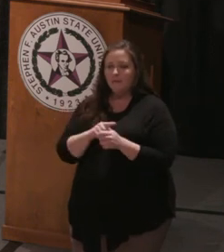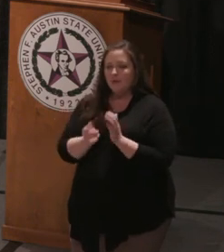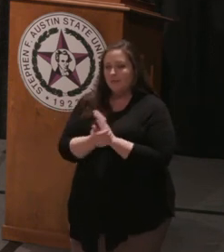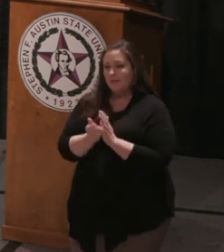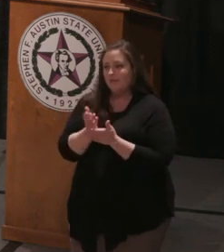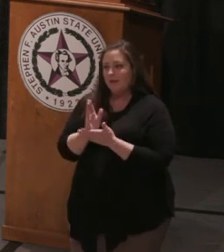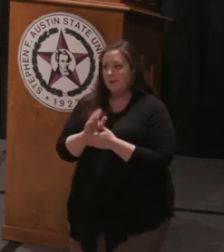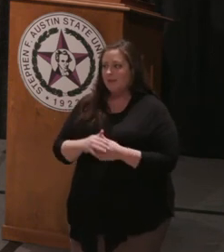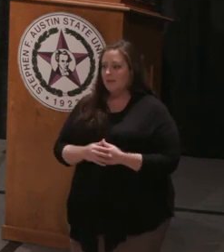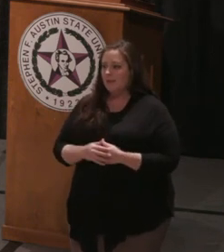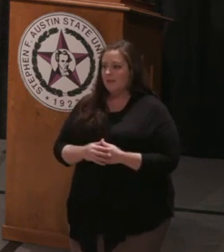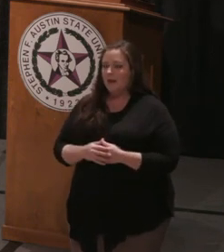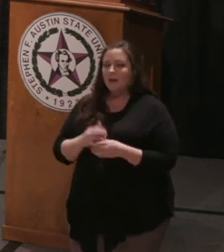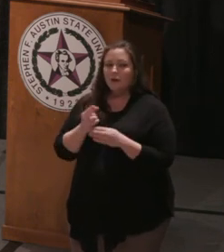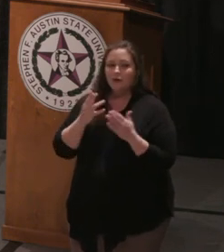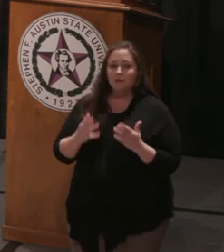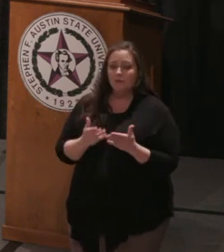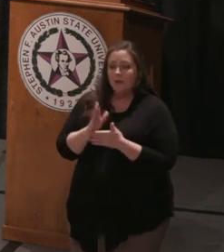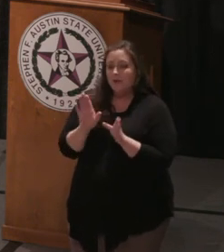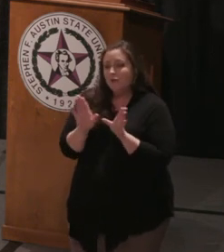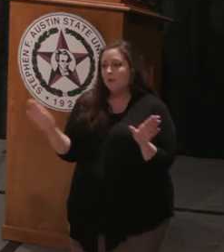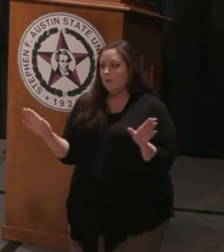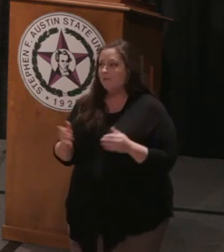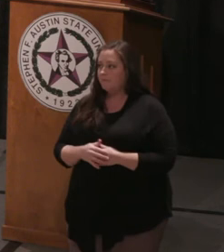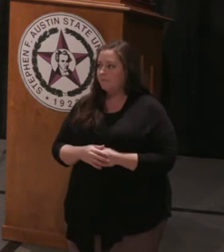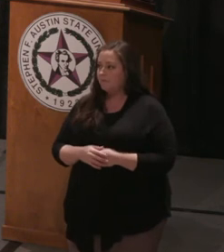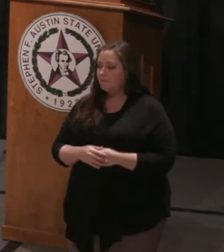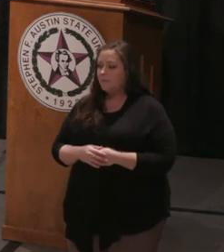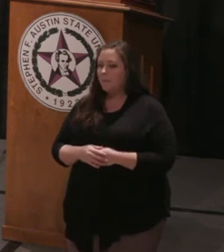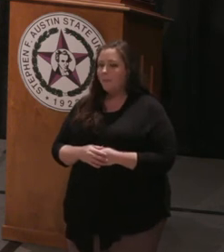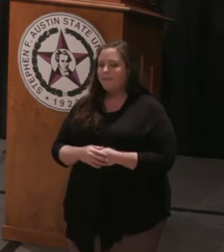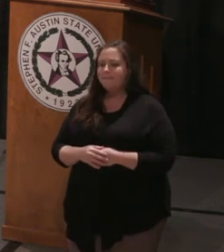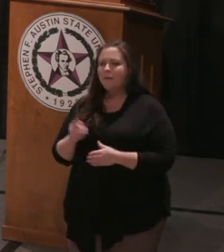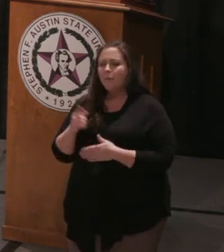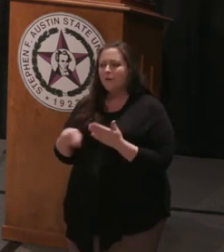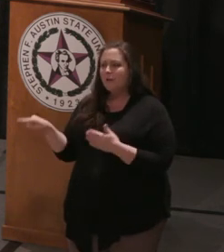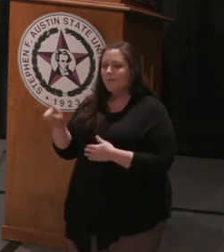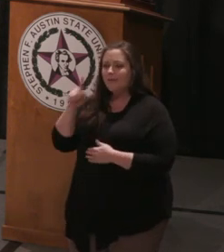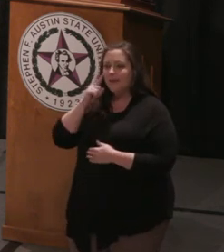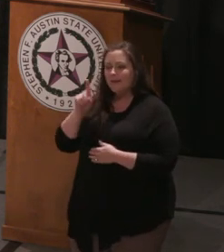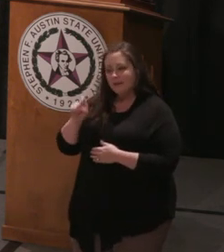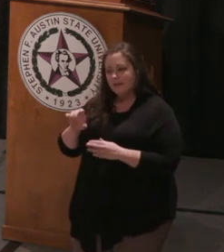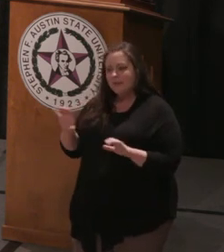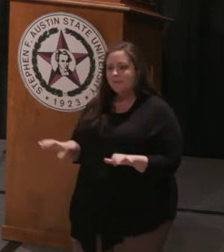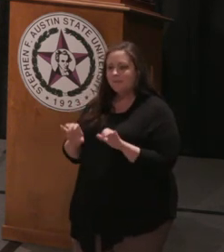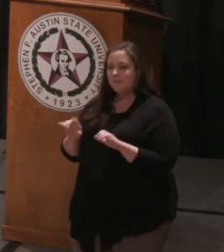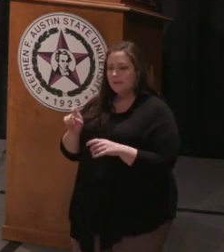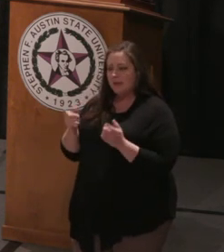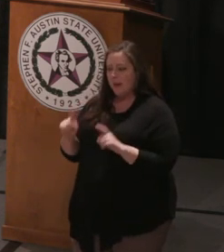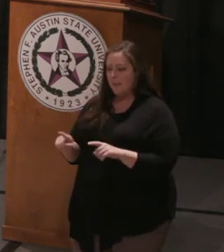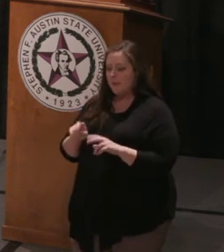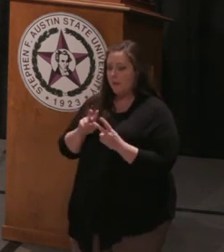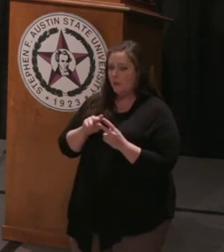rights and consumer rights in general to a certain extent. What action do you guys think needs to be taken at either